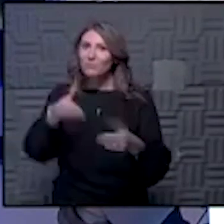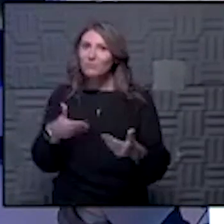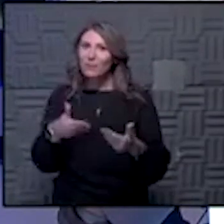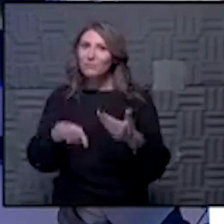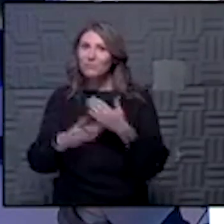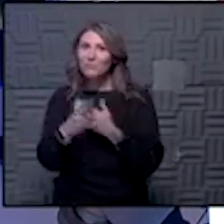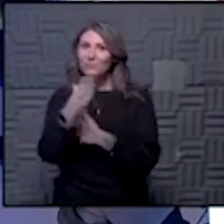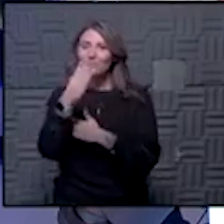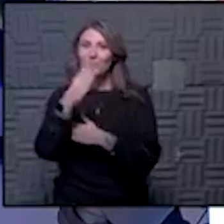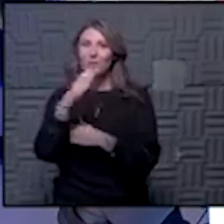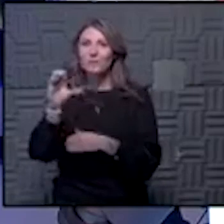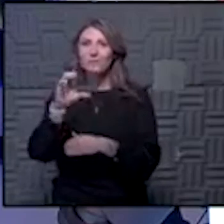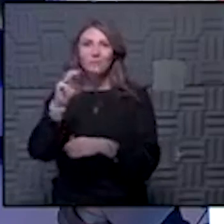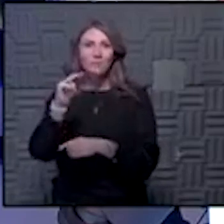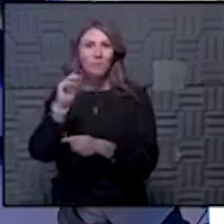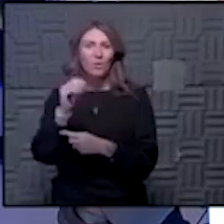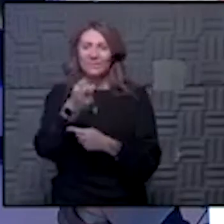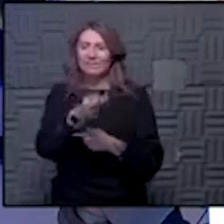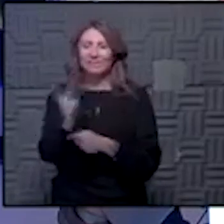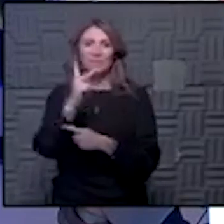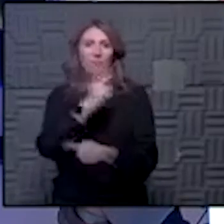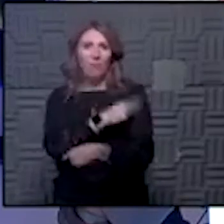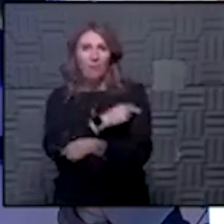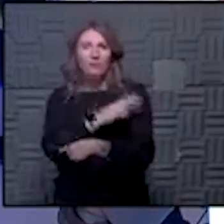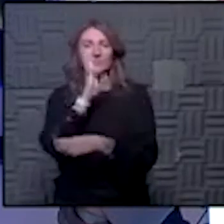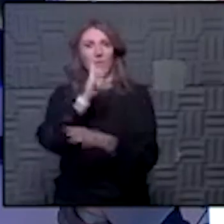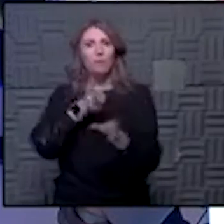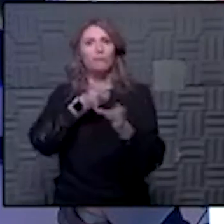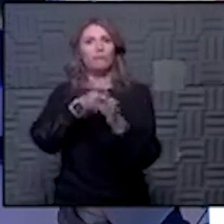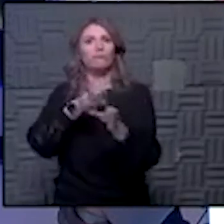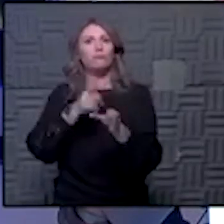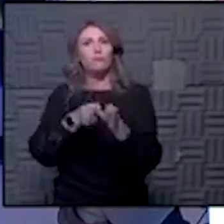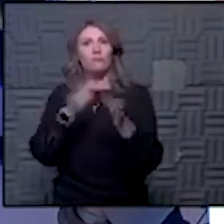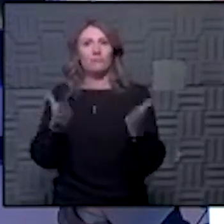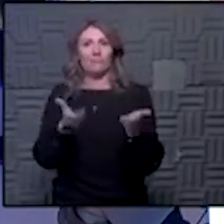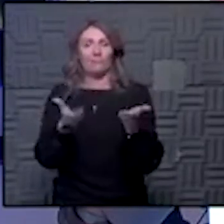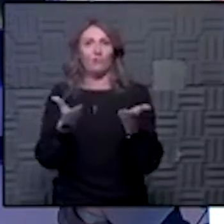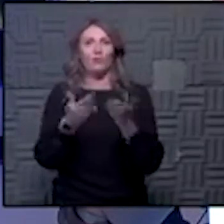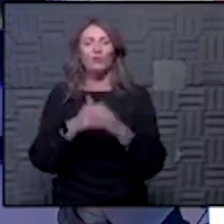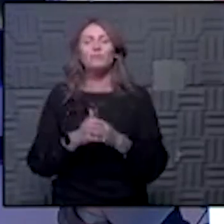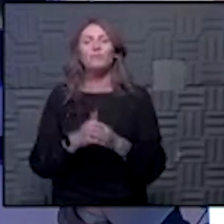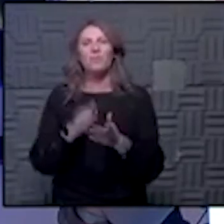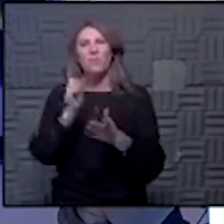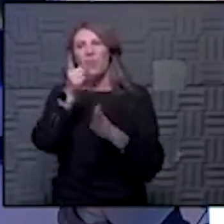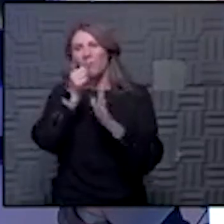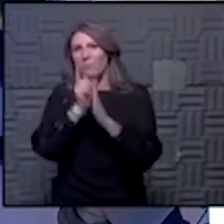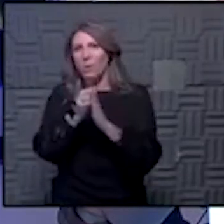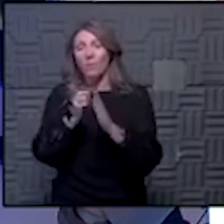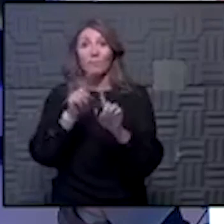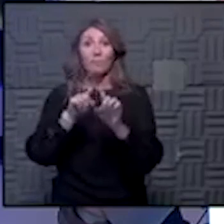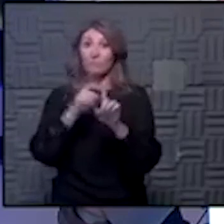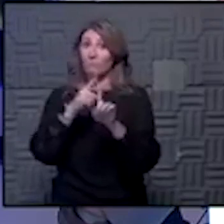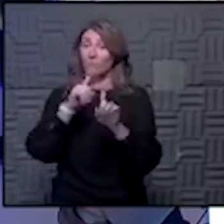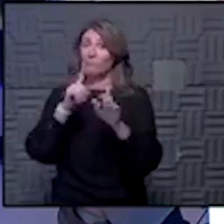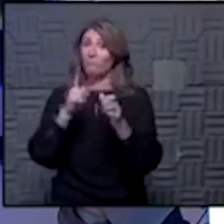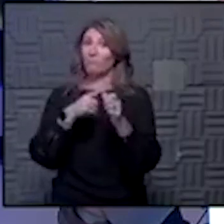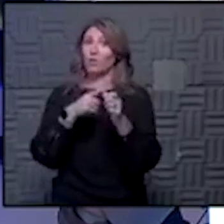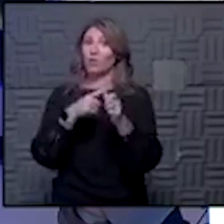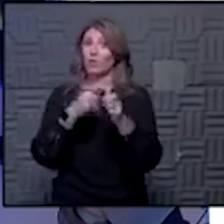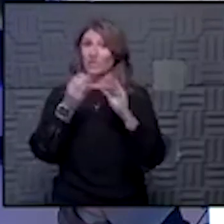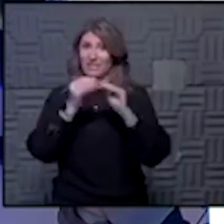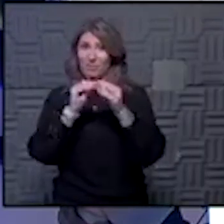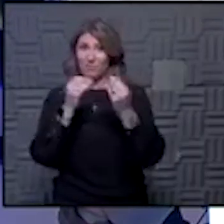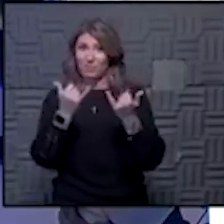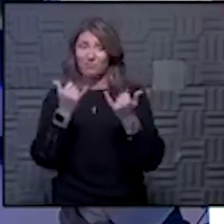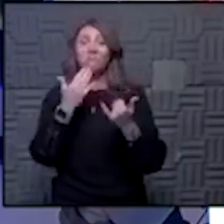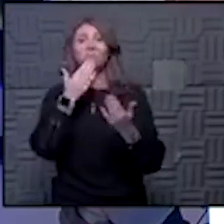because we have the Chief Medical Officers for several different hospitals that are going to be joining us here on the line in just a moment. But first, Hawkeye, how are we doing today? Hi. You